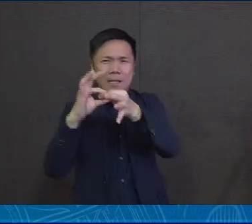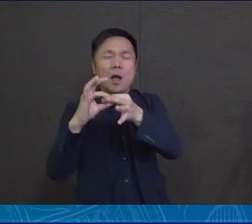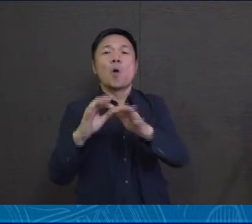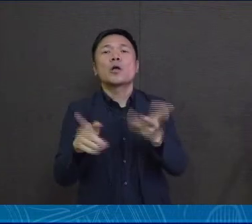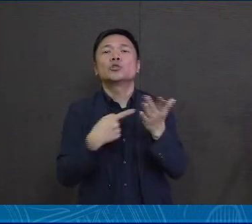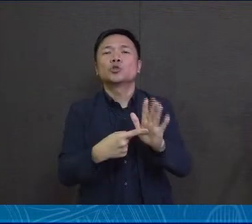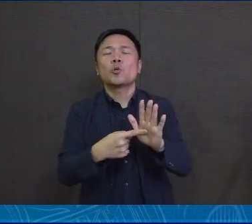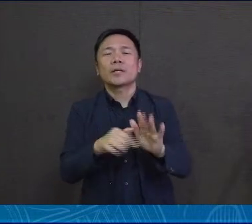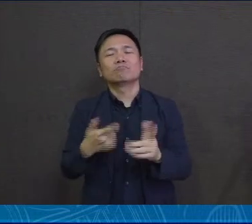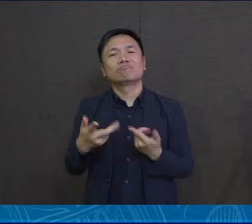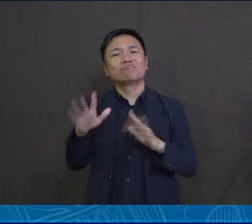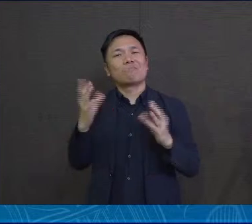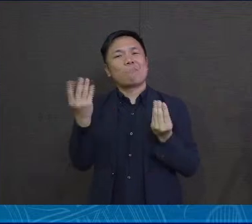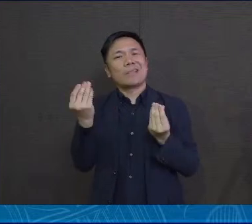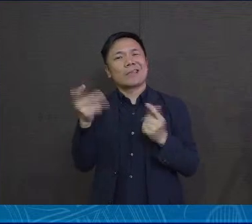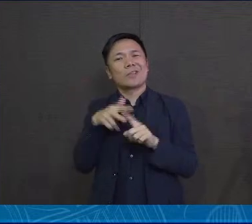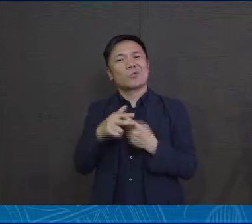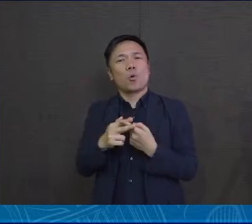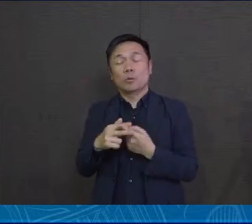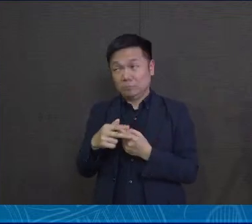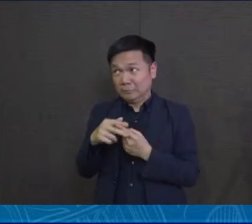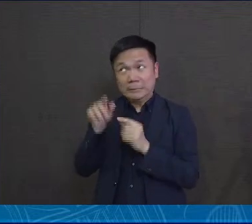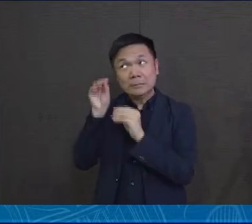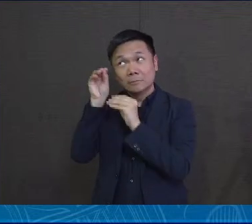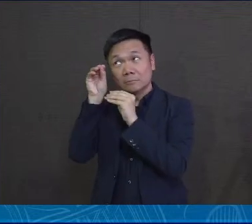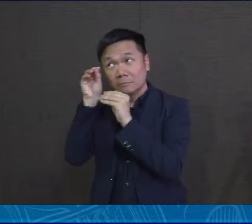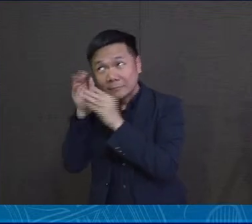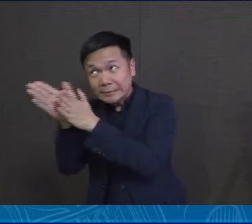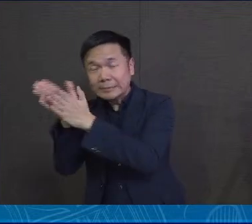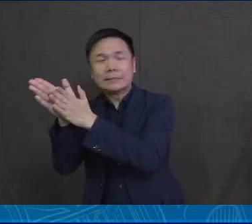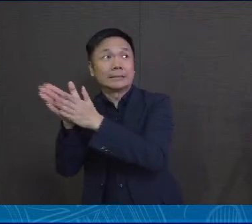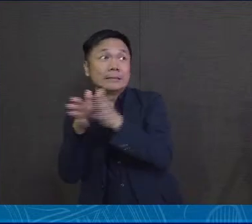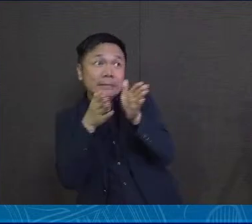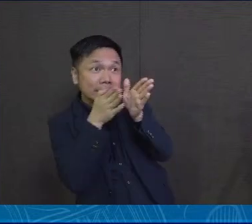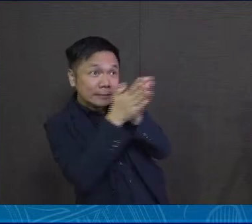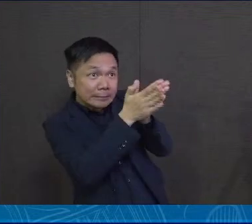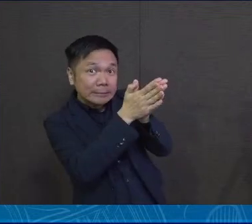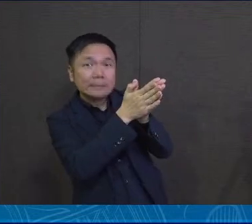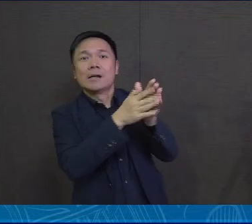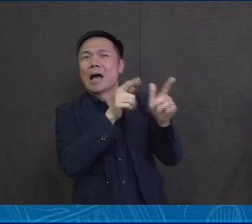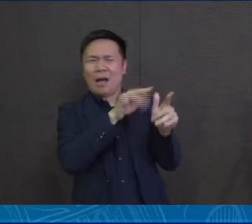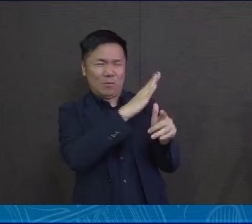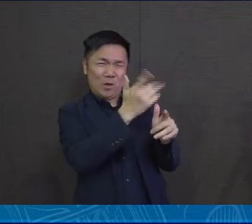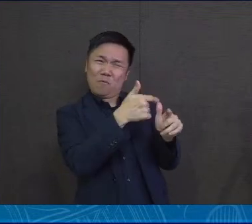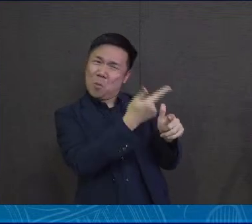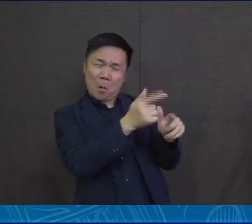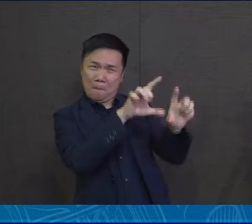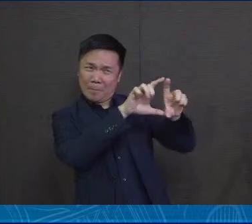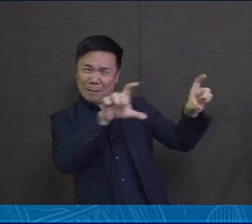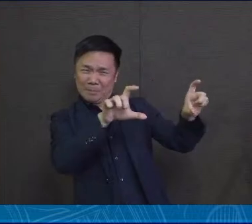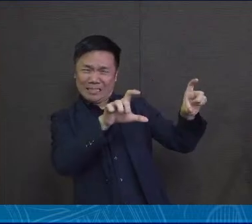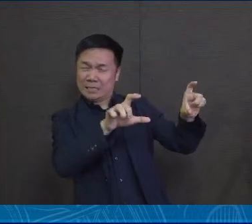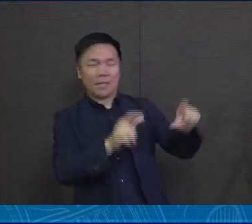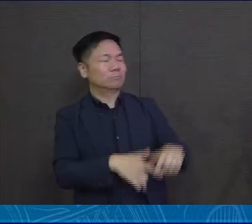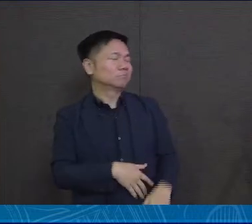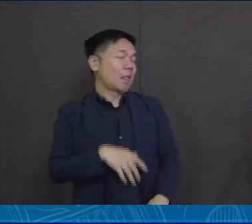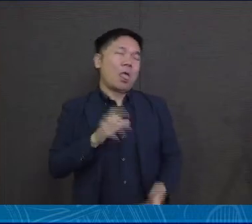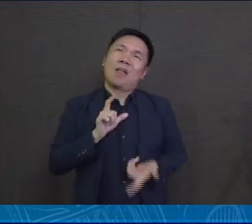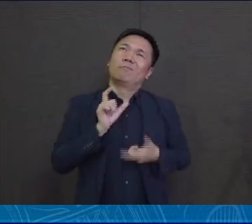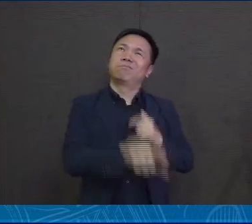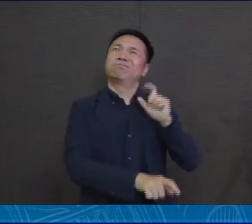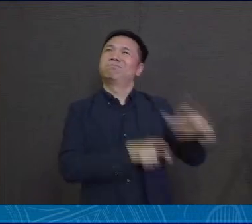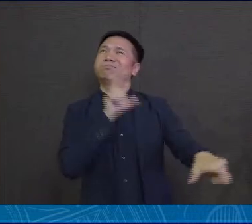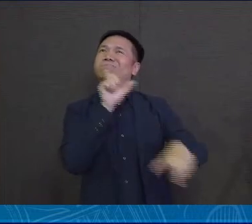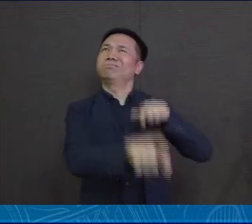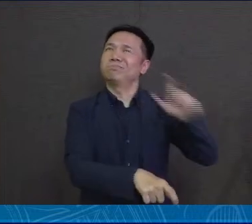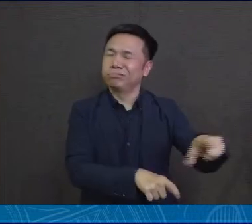financial tools to help them understand legal and reputational risk, as well as make the business case for natural, green,